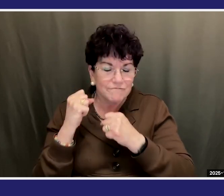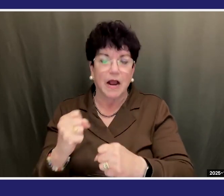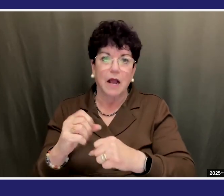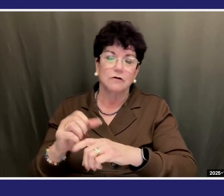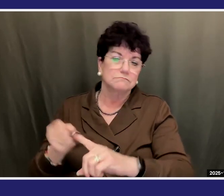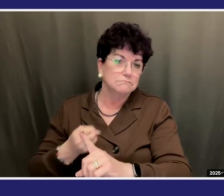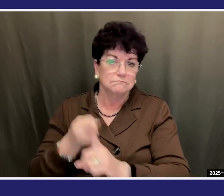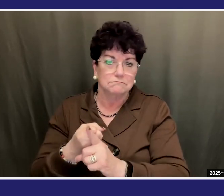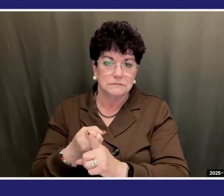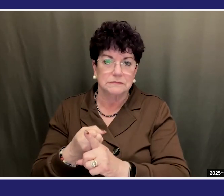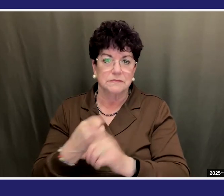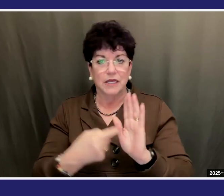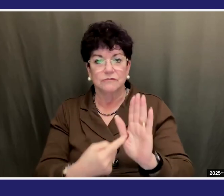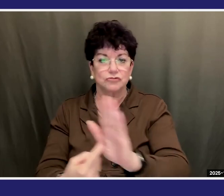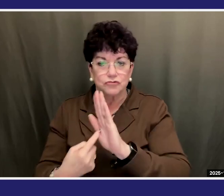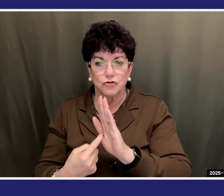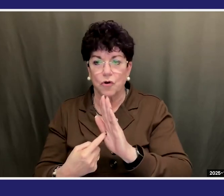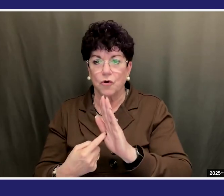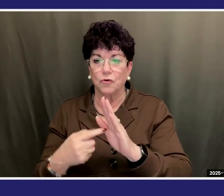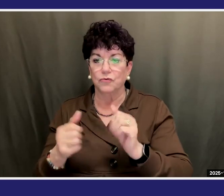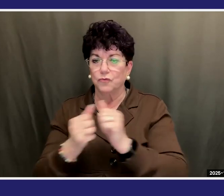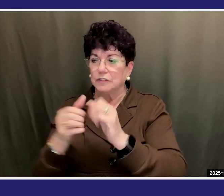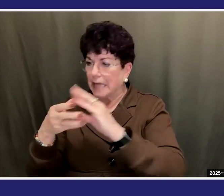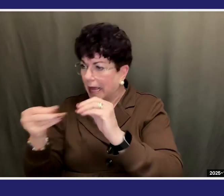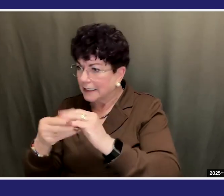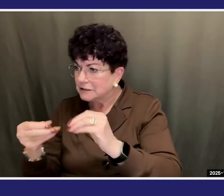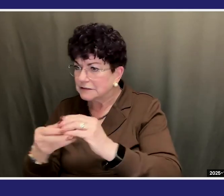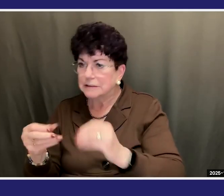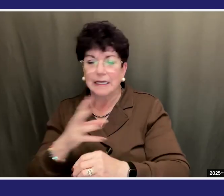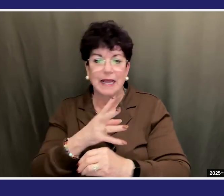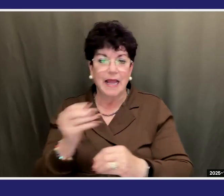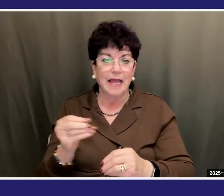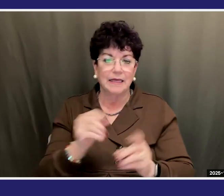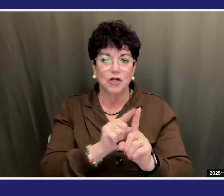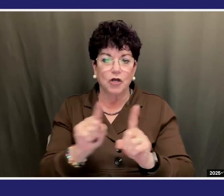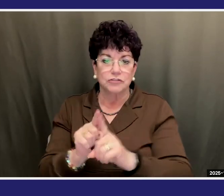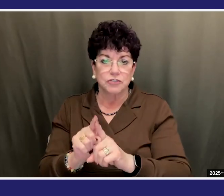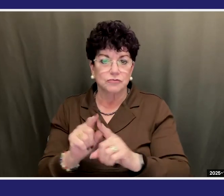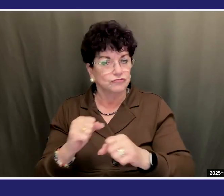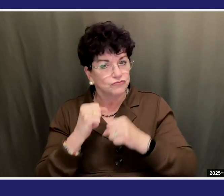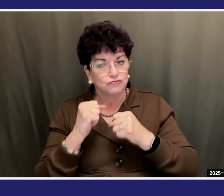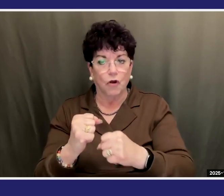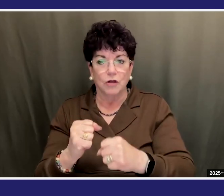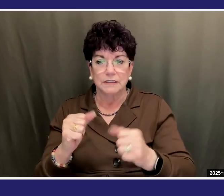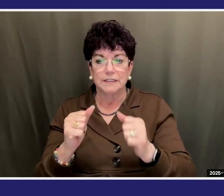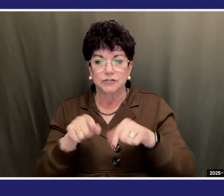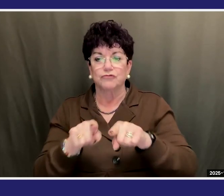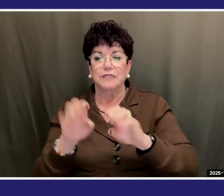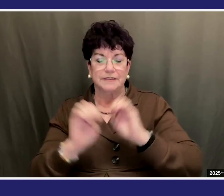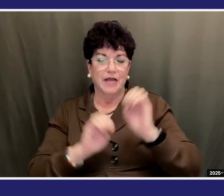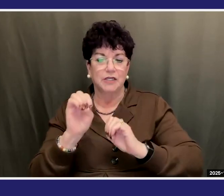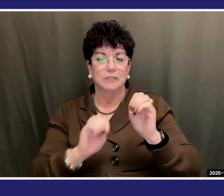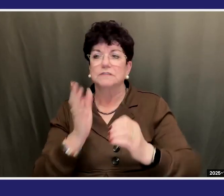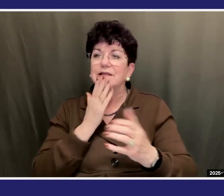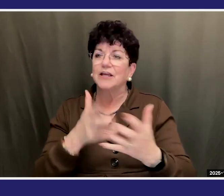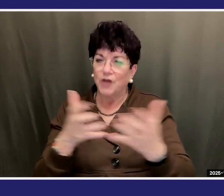impactful and have demonstrated both anecdotally, but also quite rigorously in evaluation. So thank